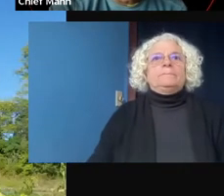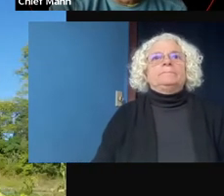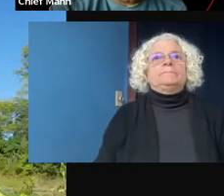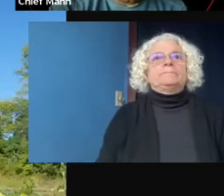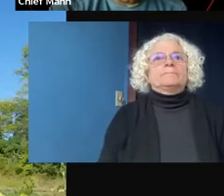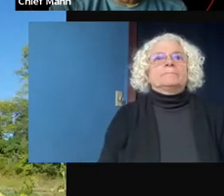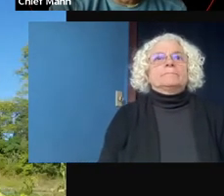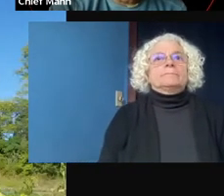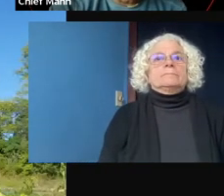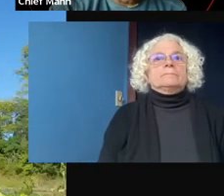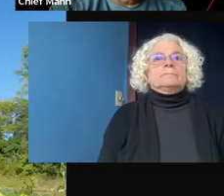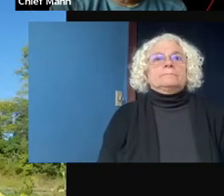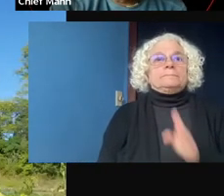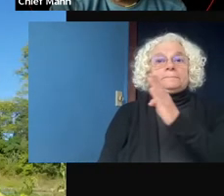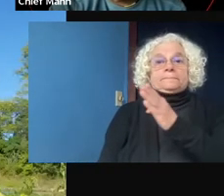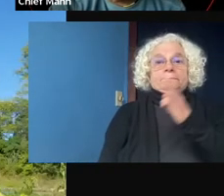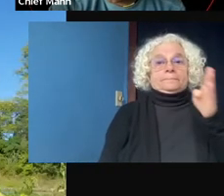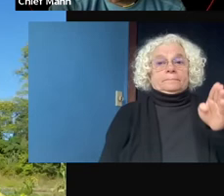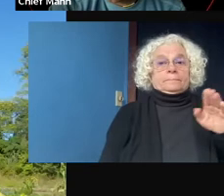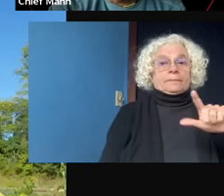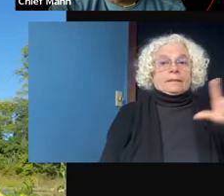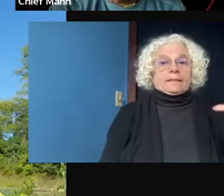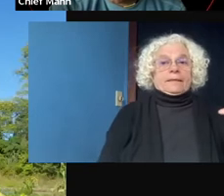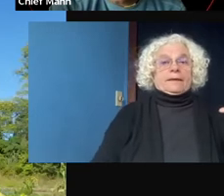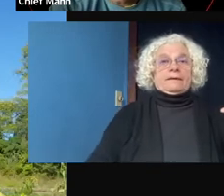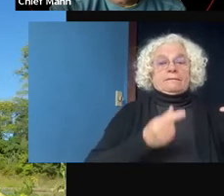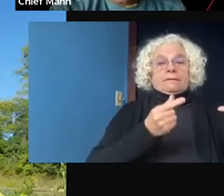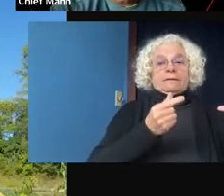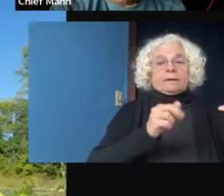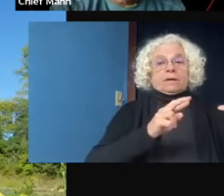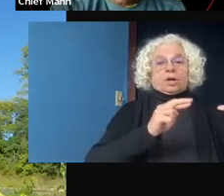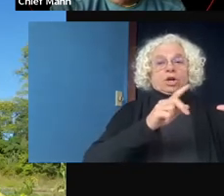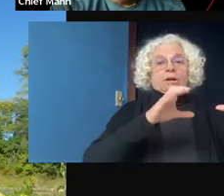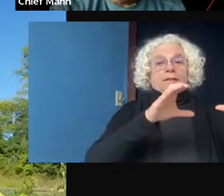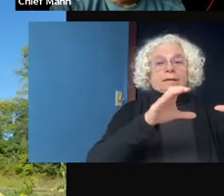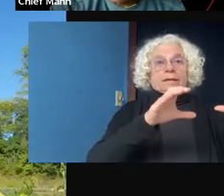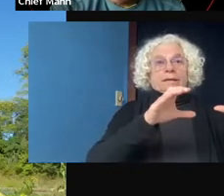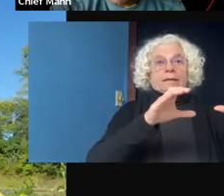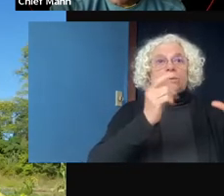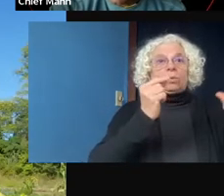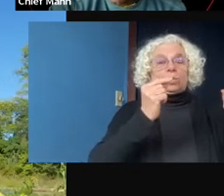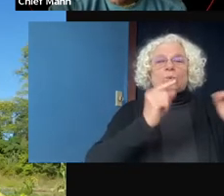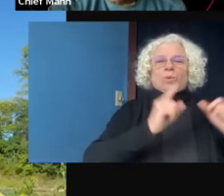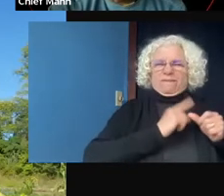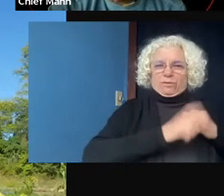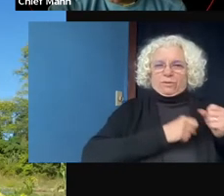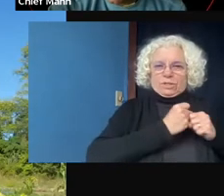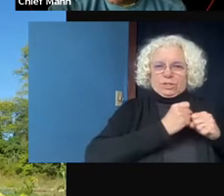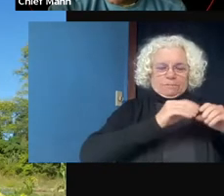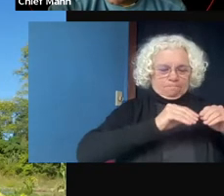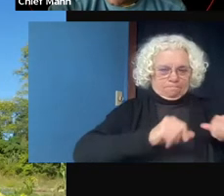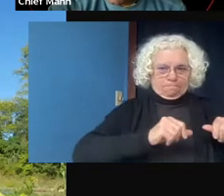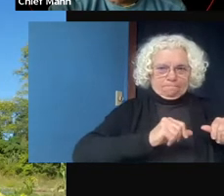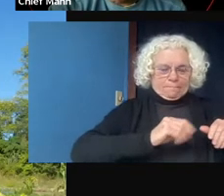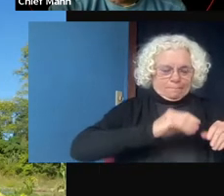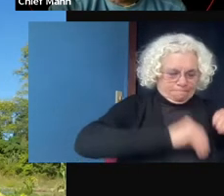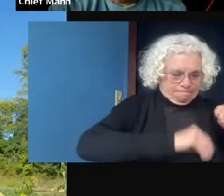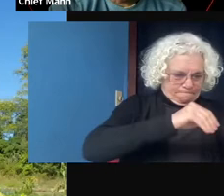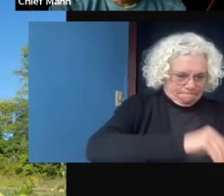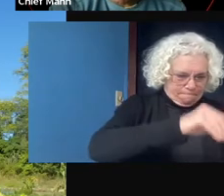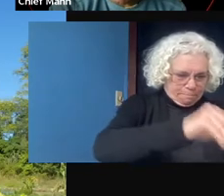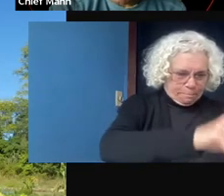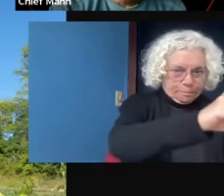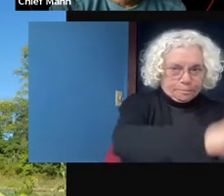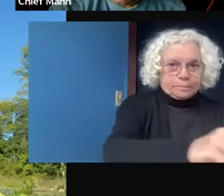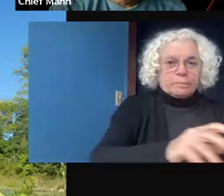Here on the left, we are planting garlic, and we planted our garlic the first year by hand. On the left-hand side